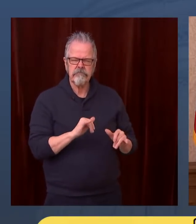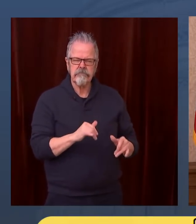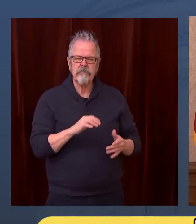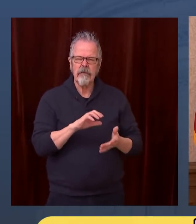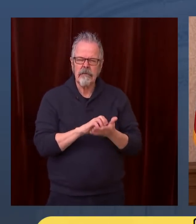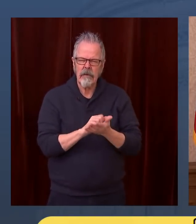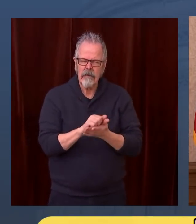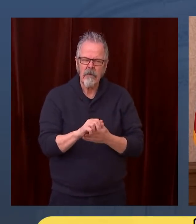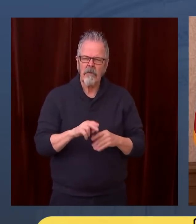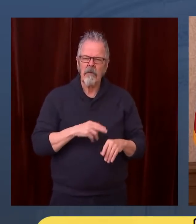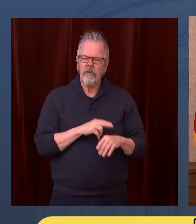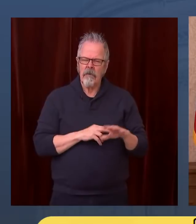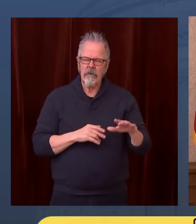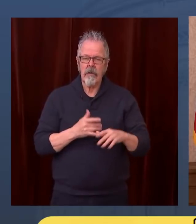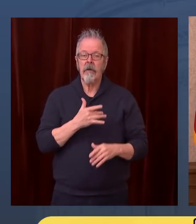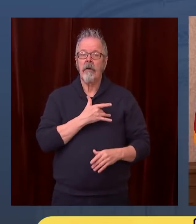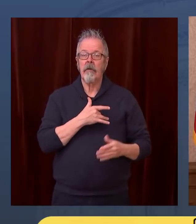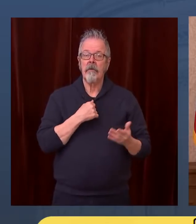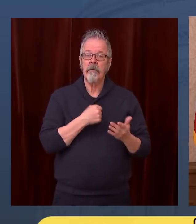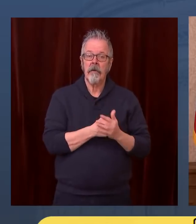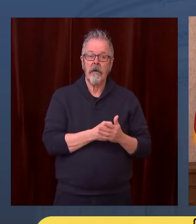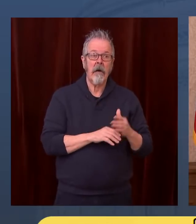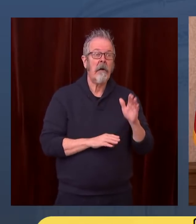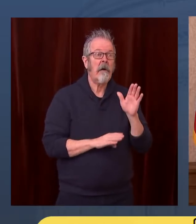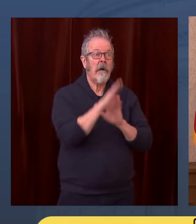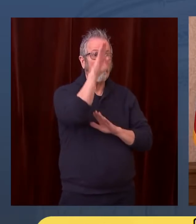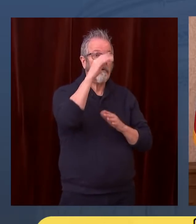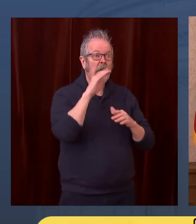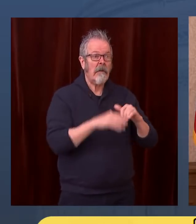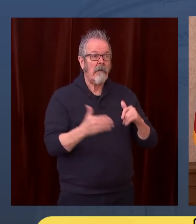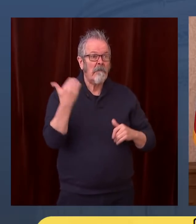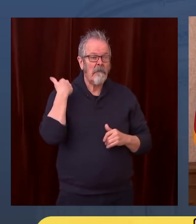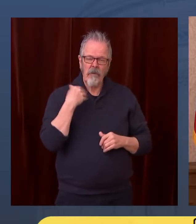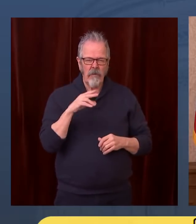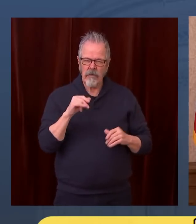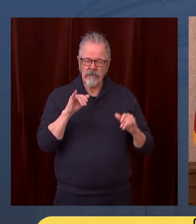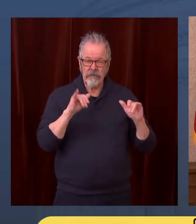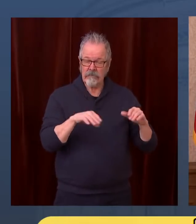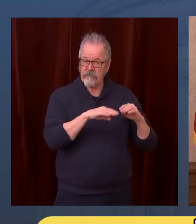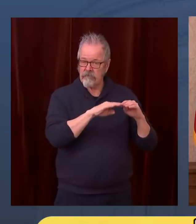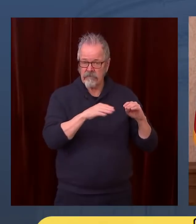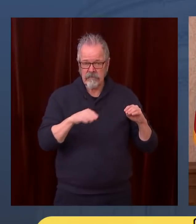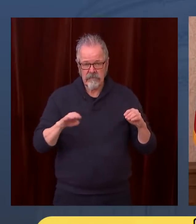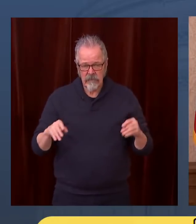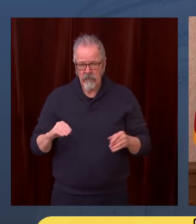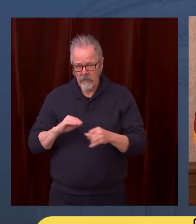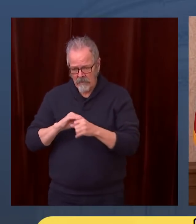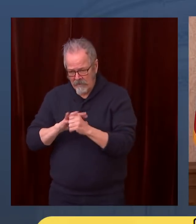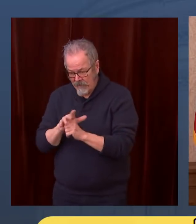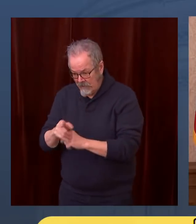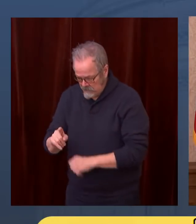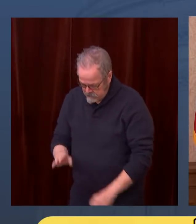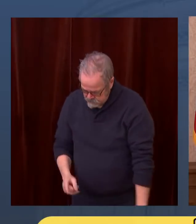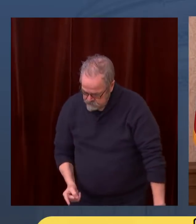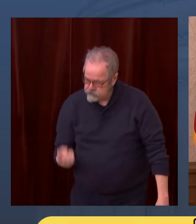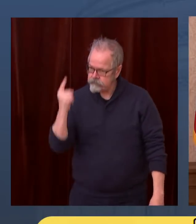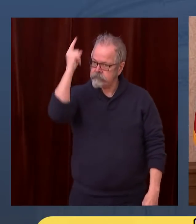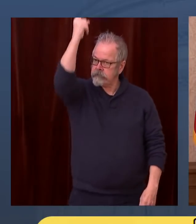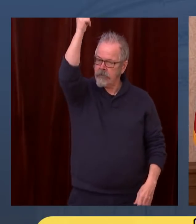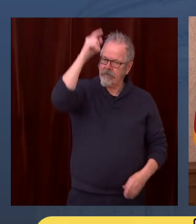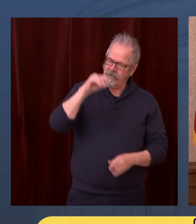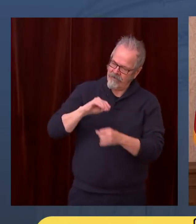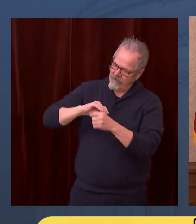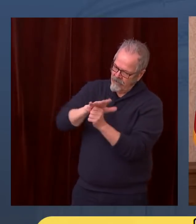having thousands of people getting COVID that we didn't have 3 years ago. So this clearly is the principal reason for